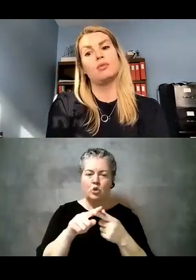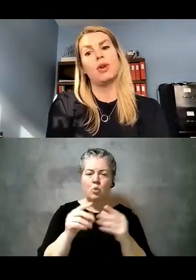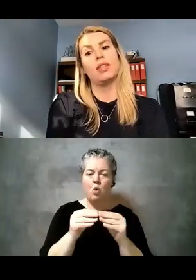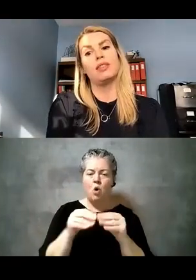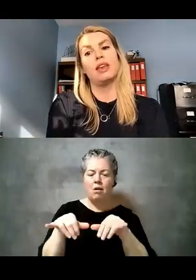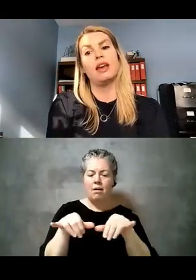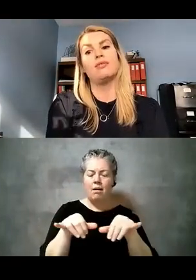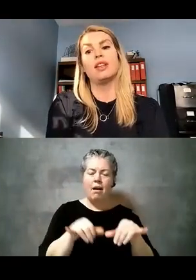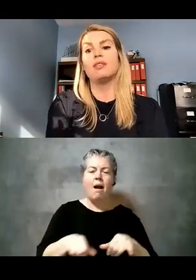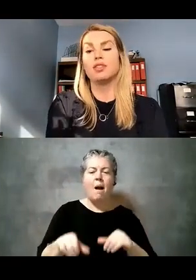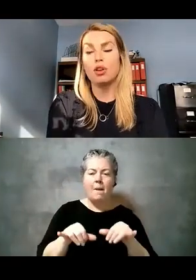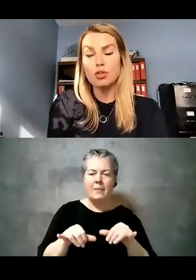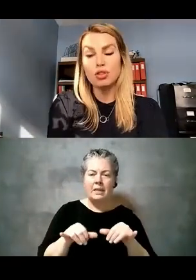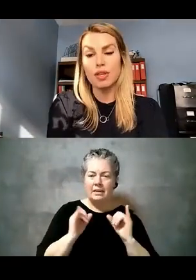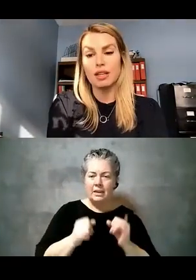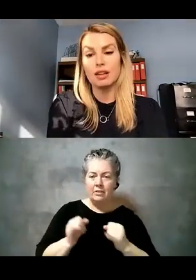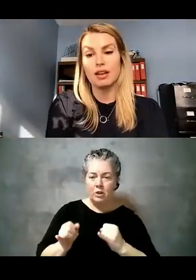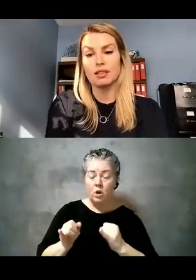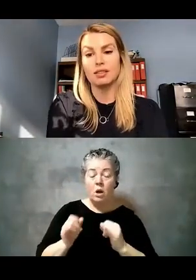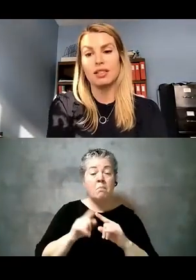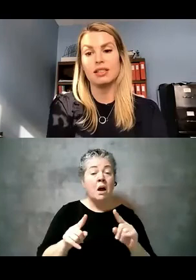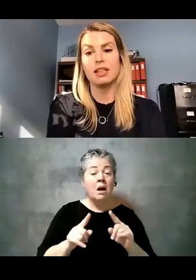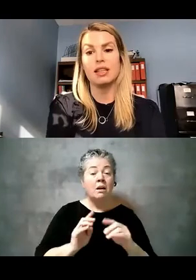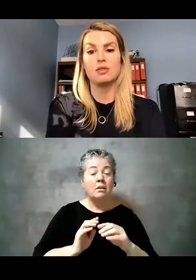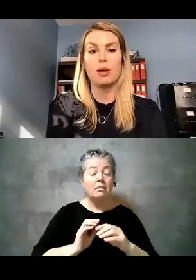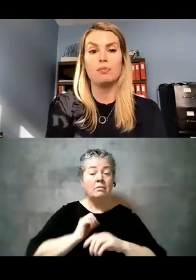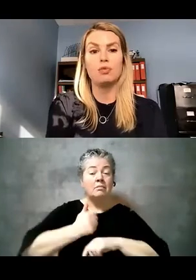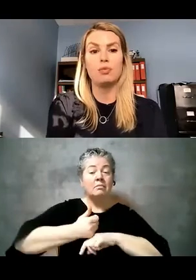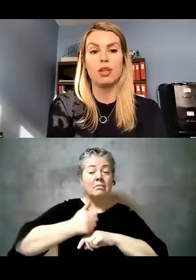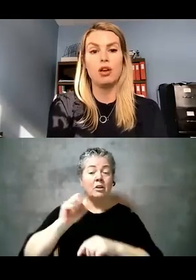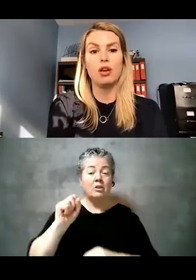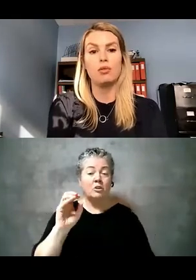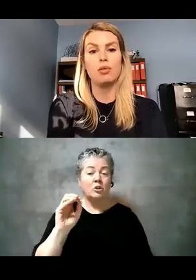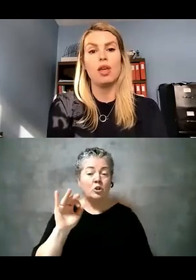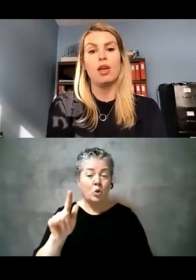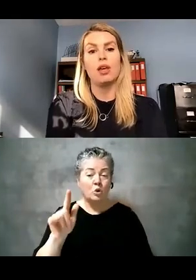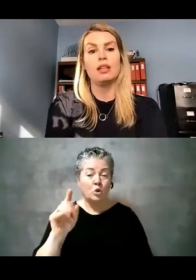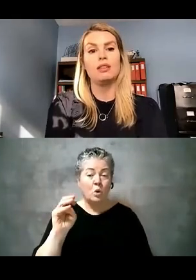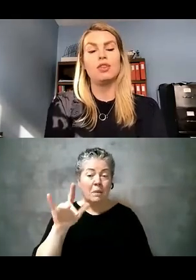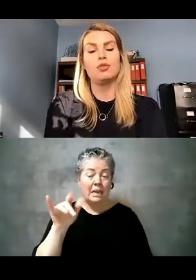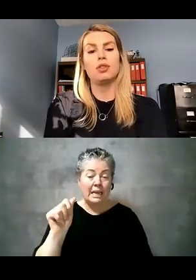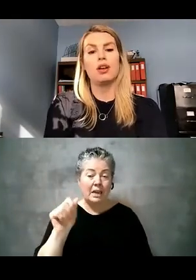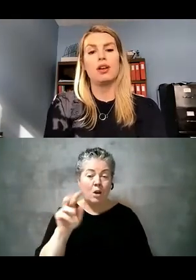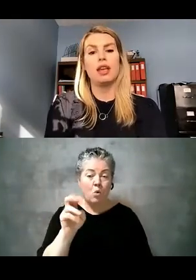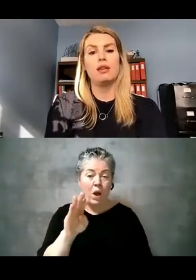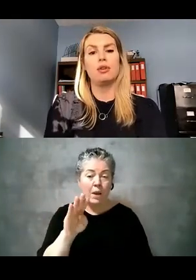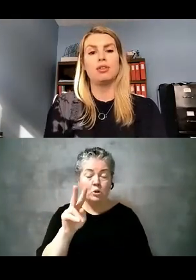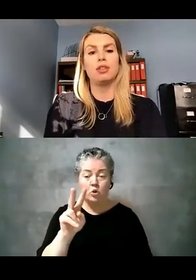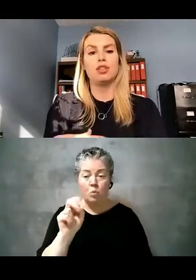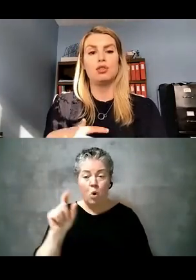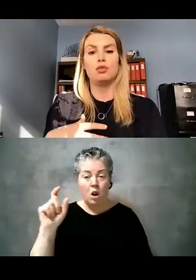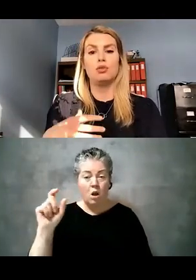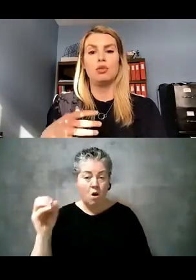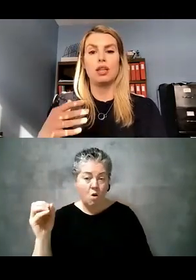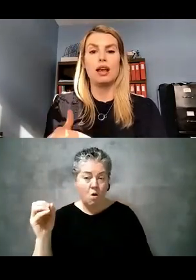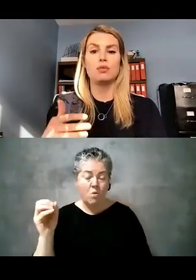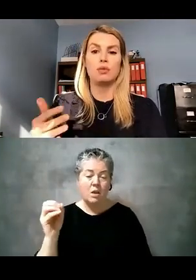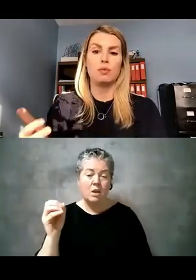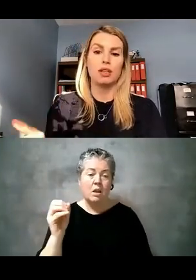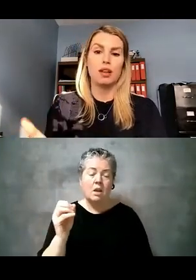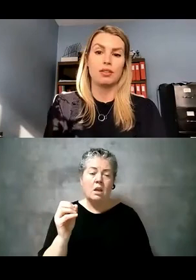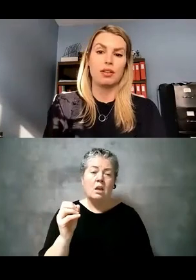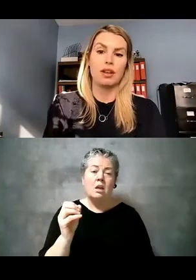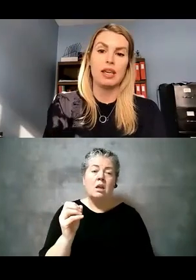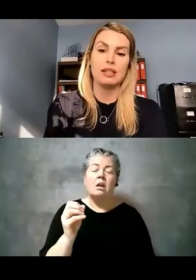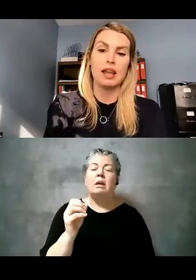However, with the advent of social media, since Web 2.0, individuals are enabled to connect with